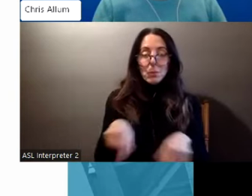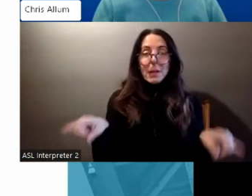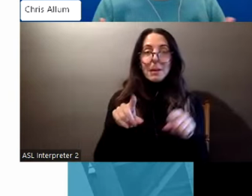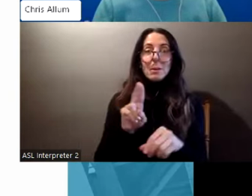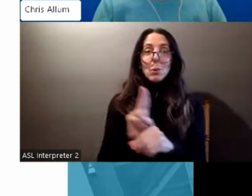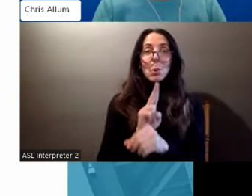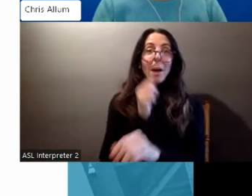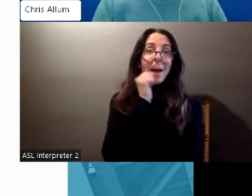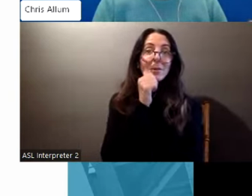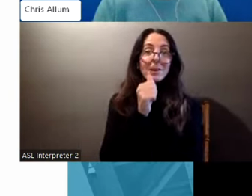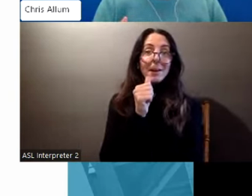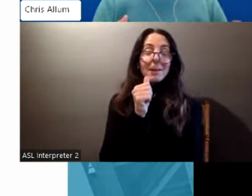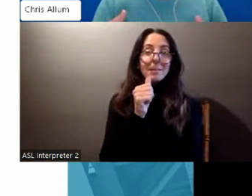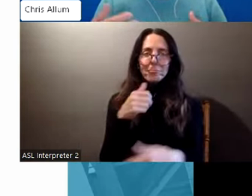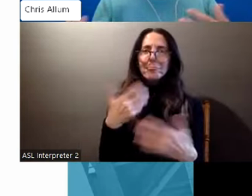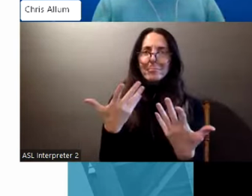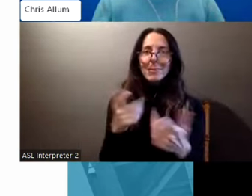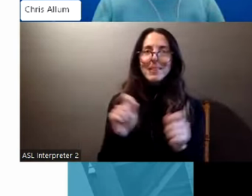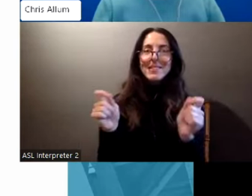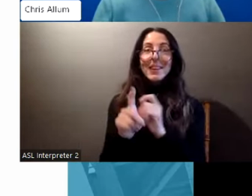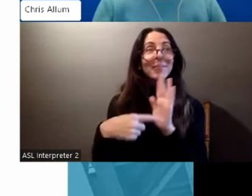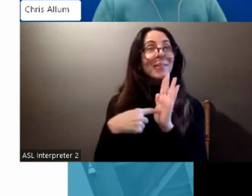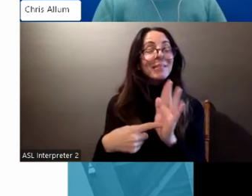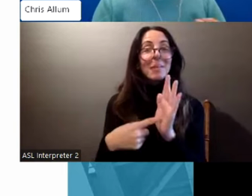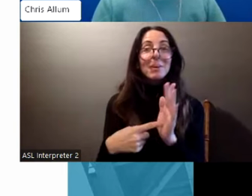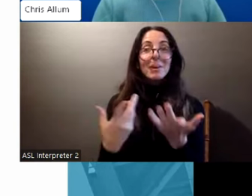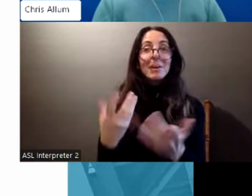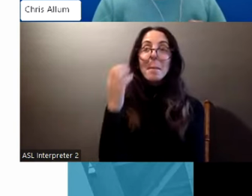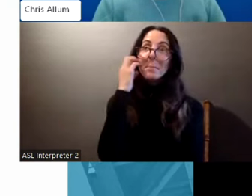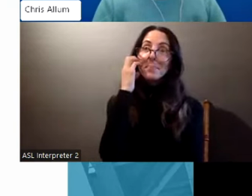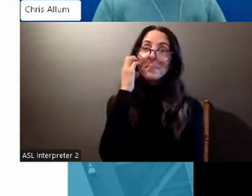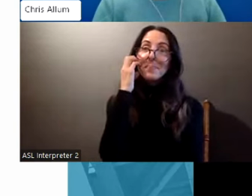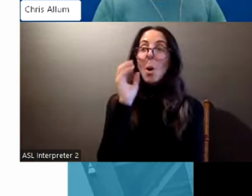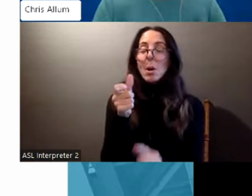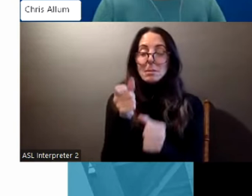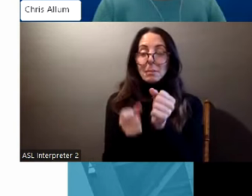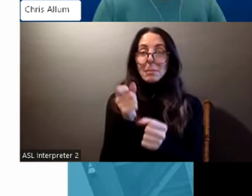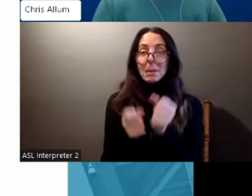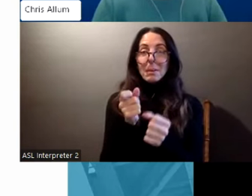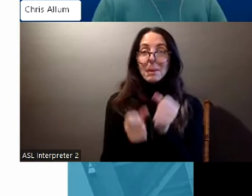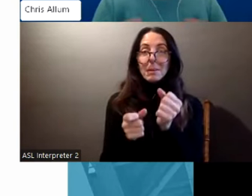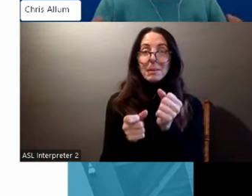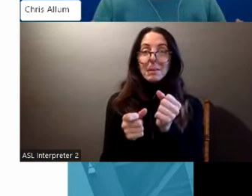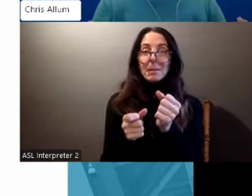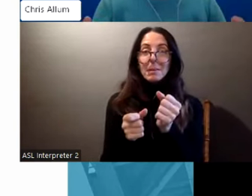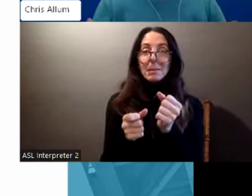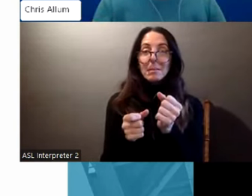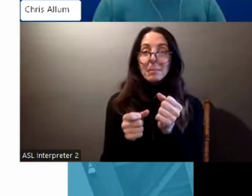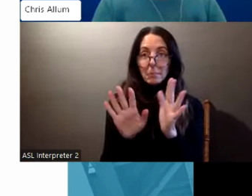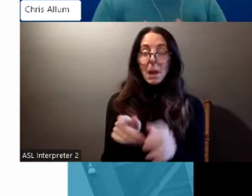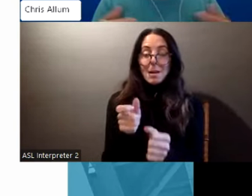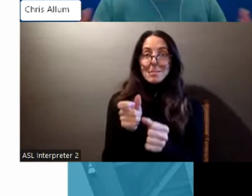in our day-to-day lives. Think about when we're on our phones and we're sending a text message. Through this text